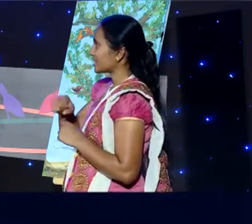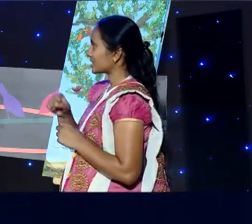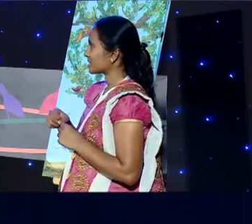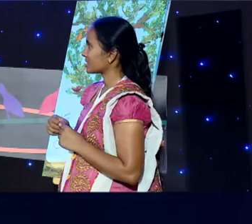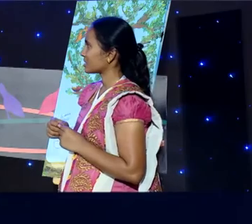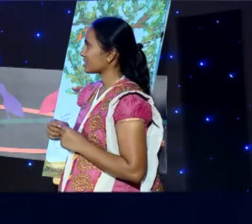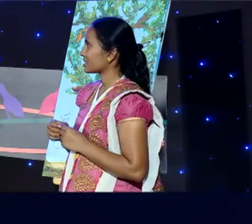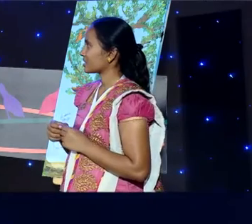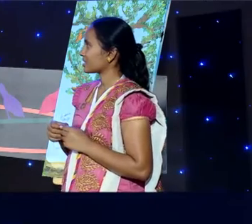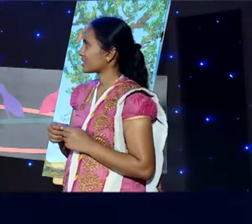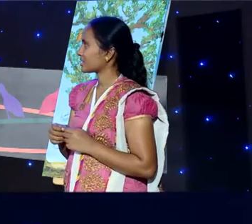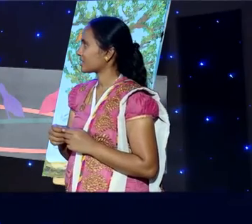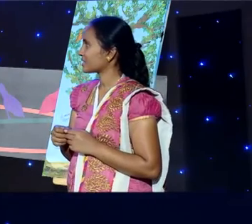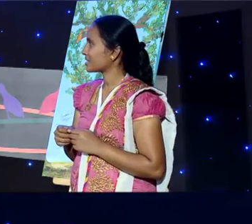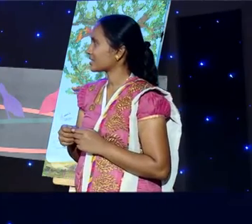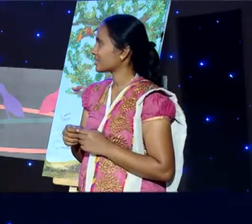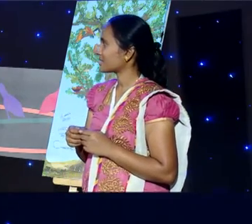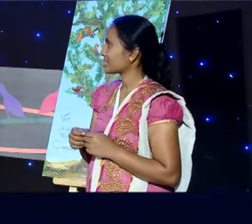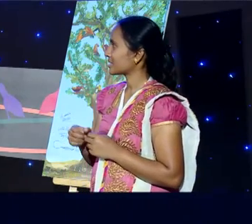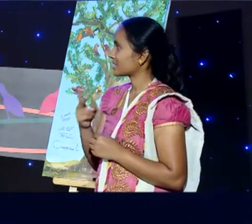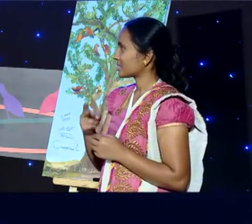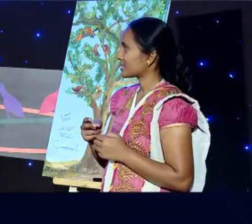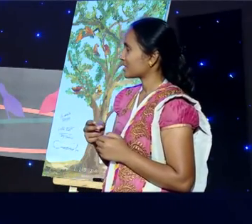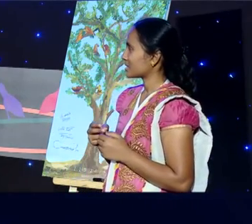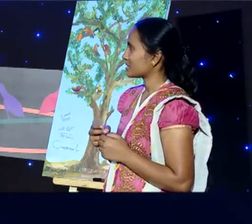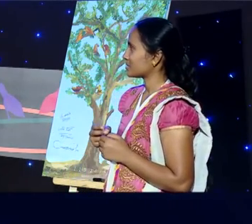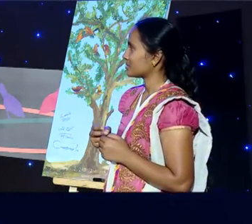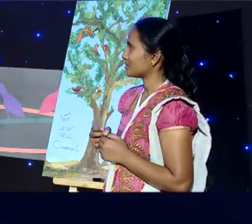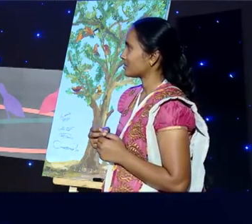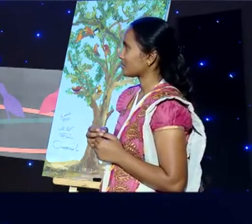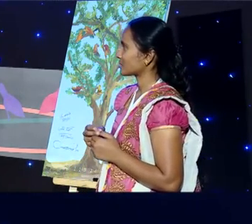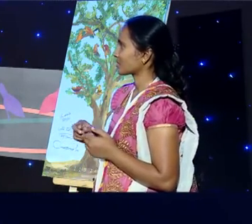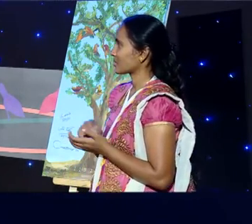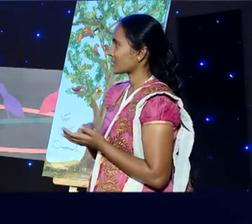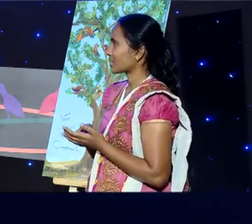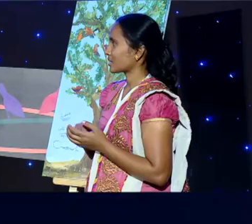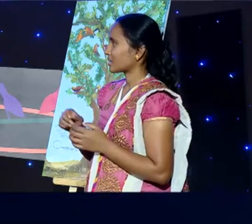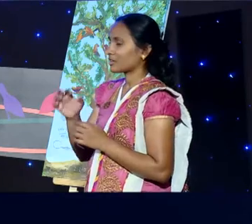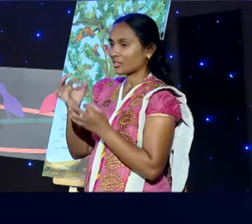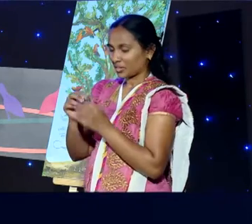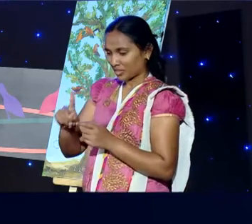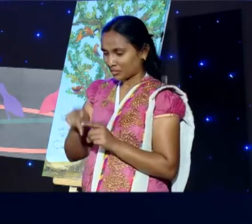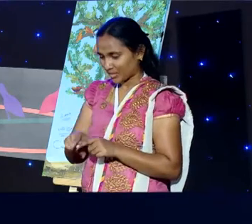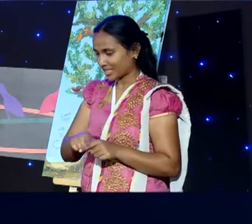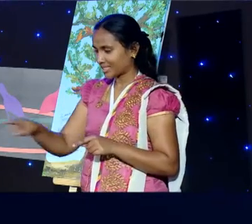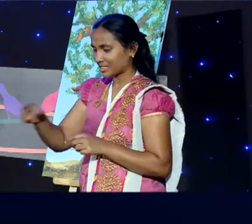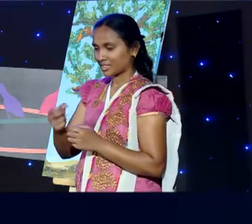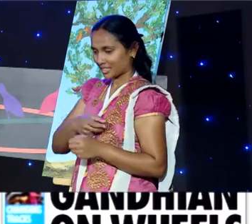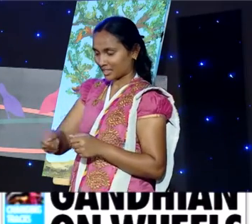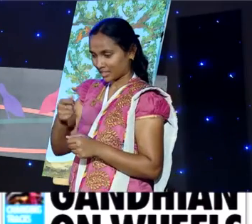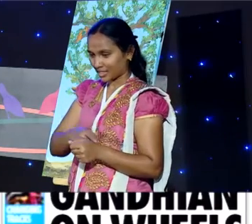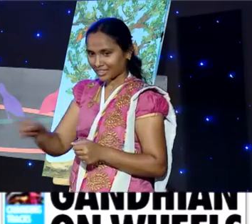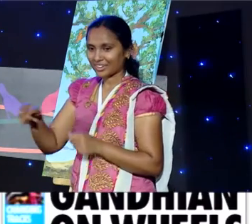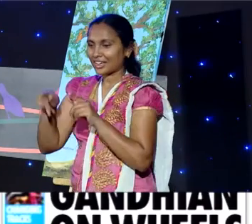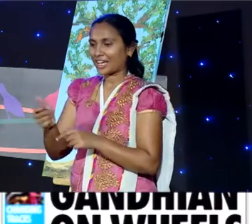we told him, everyone's going to ask you that, so have a notebook. He says, here's the notebook. Point A to point B. Some people gave a little more,